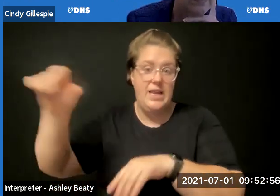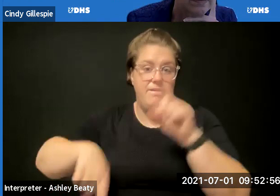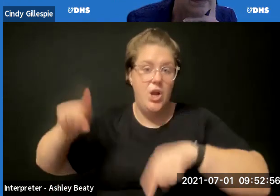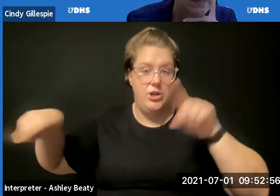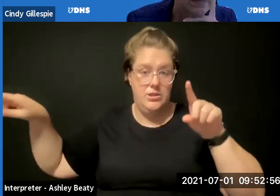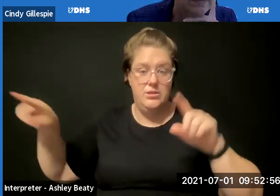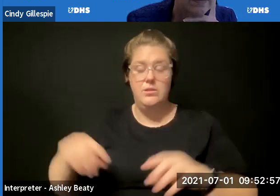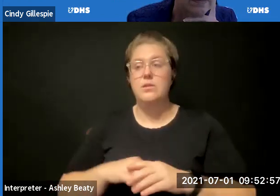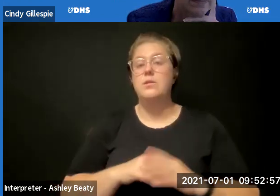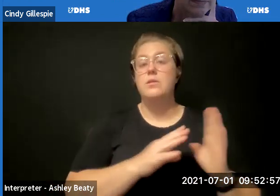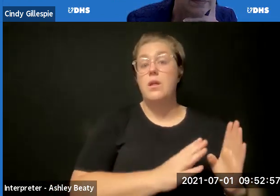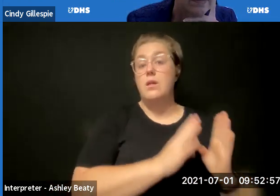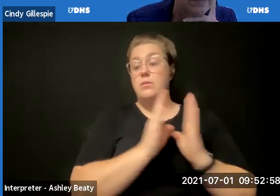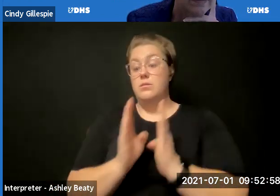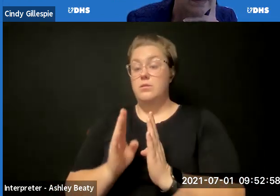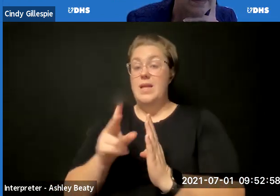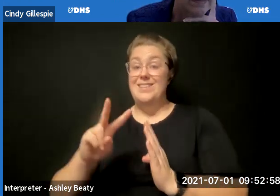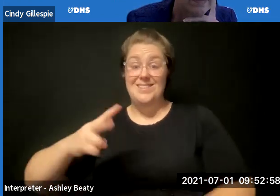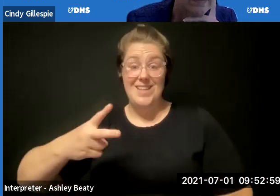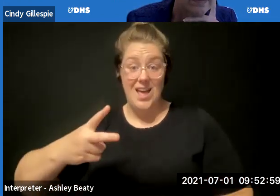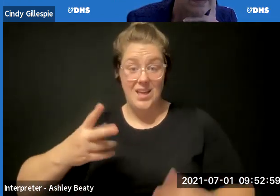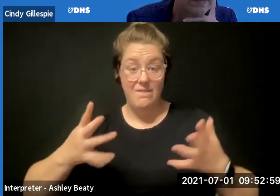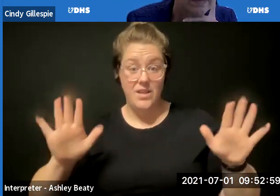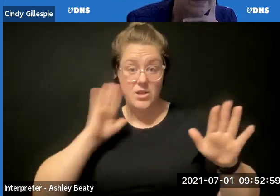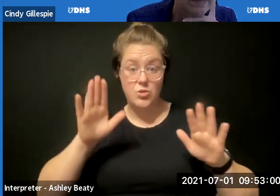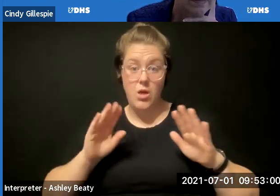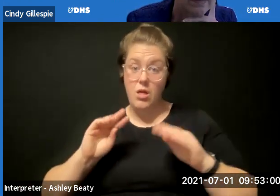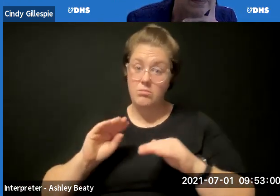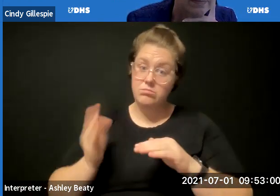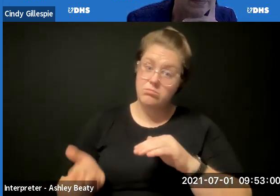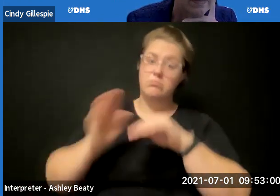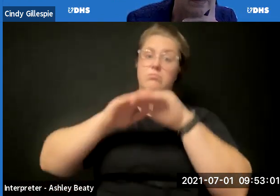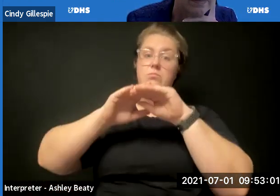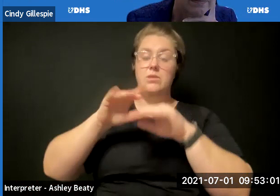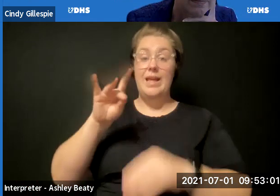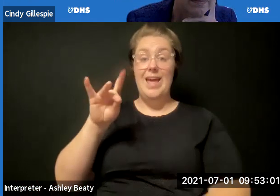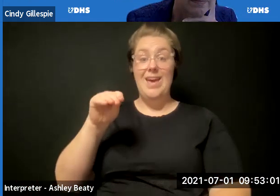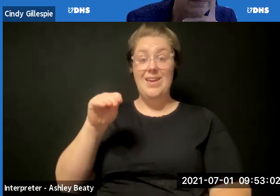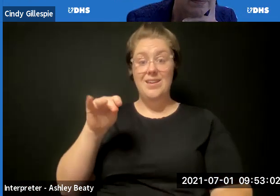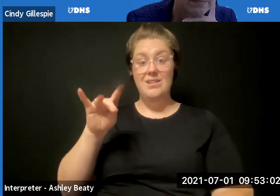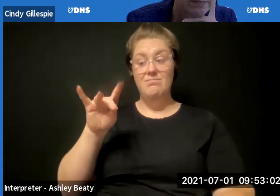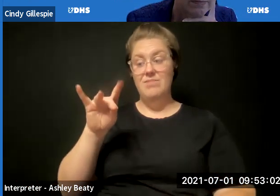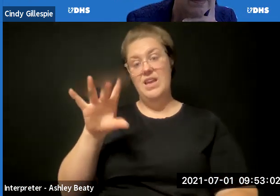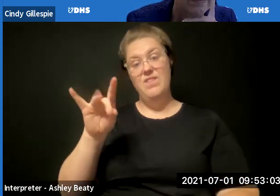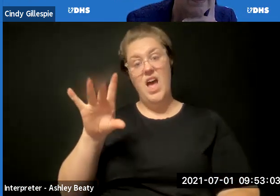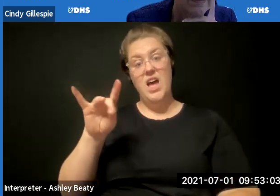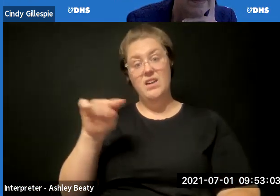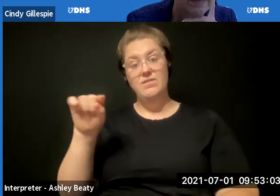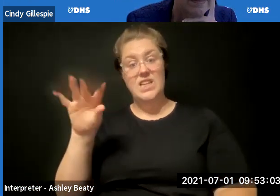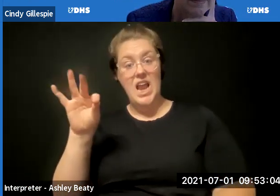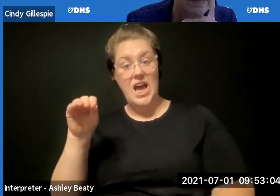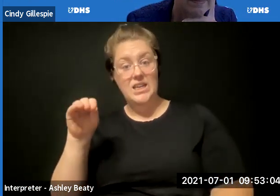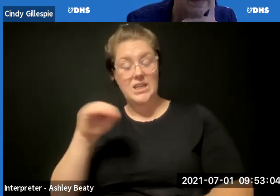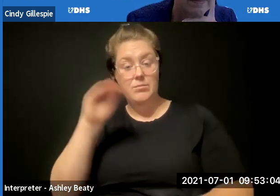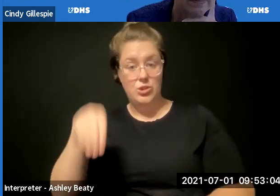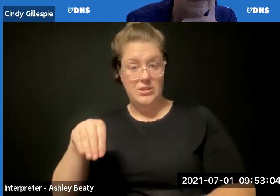will get you up into the 85 to 90 percentile area once you've